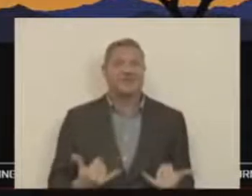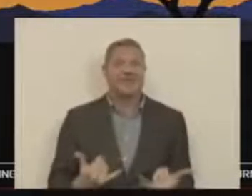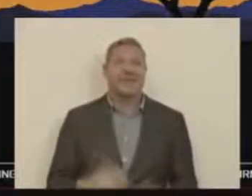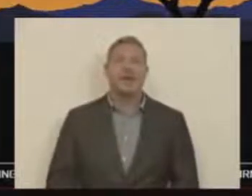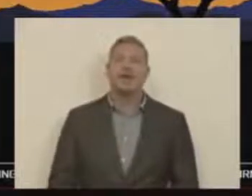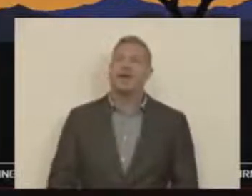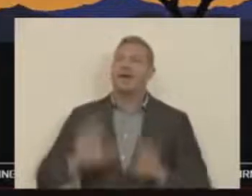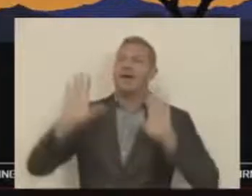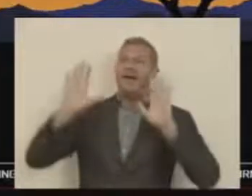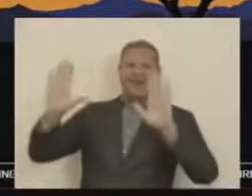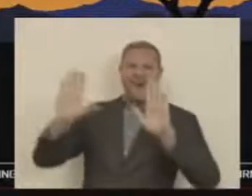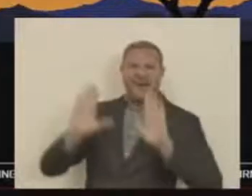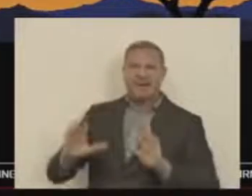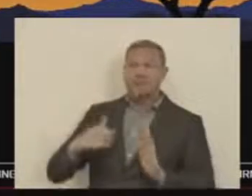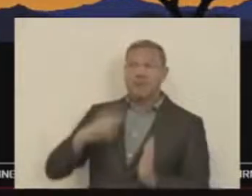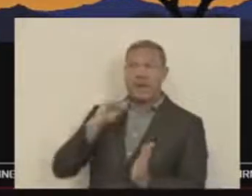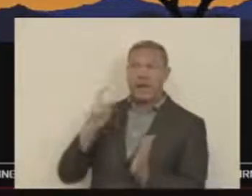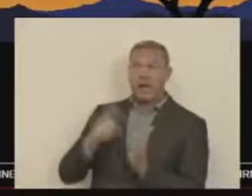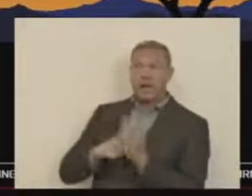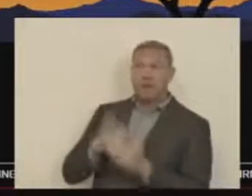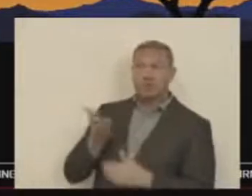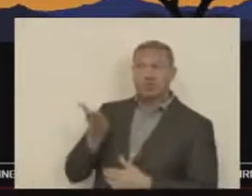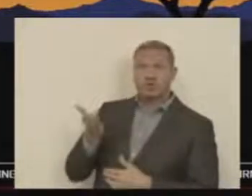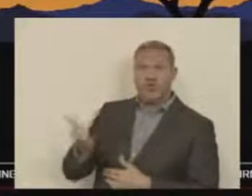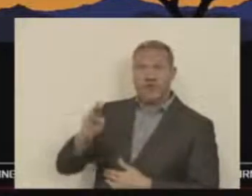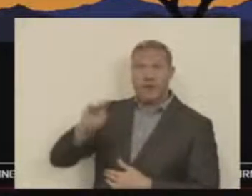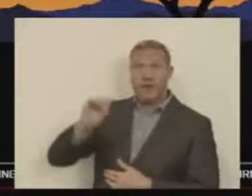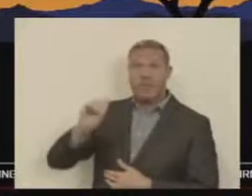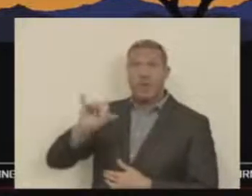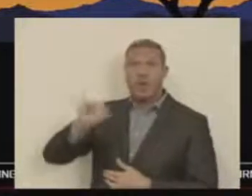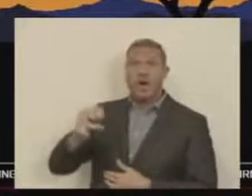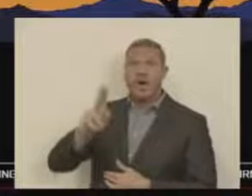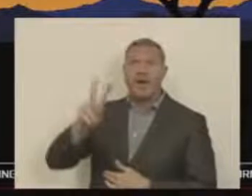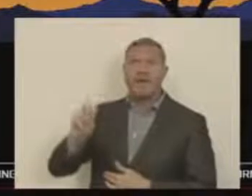see that you're joining us from Mojave Air and Spaceport. How's it going up there this morning?